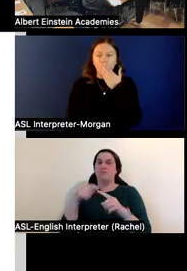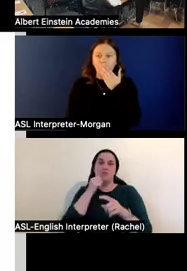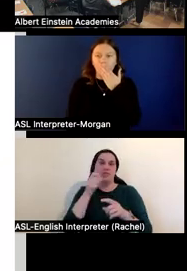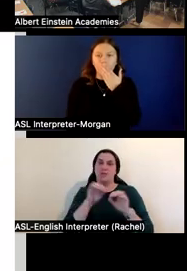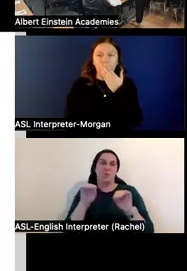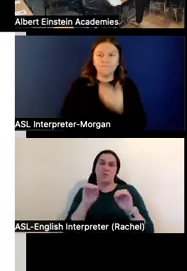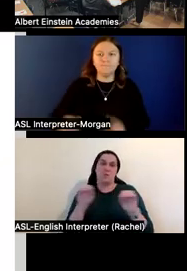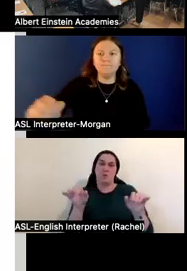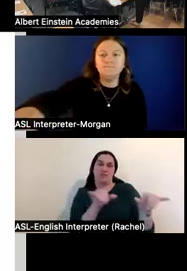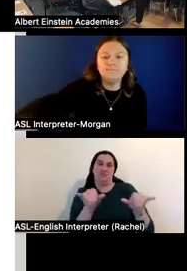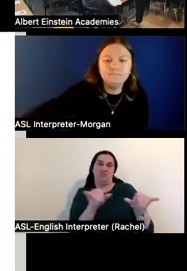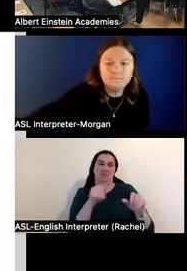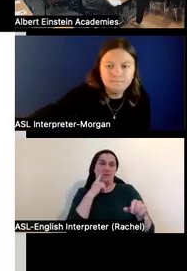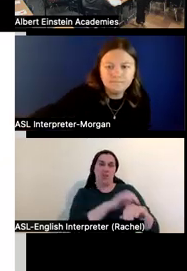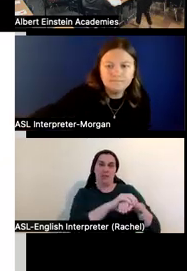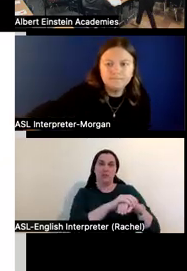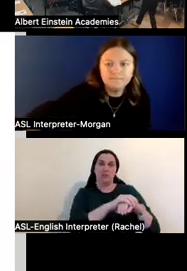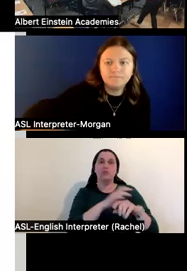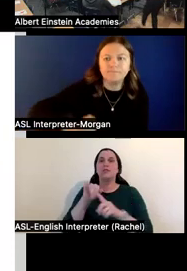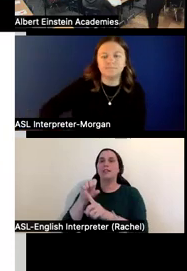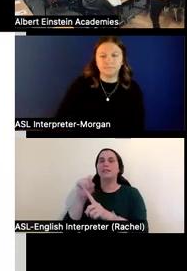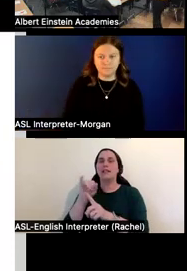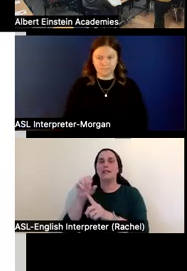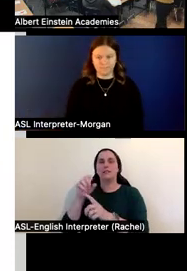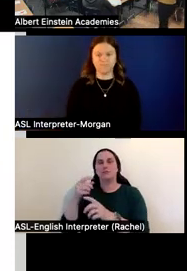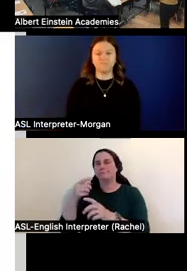S's. It's just a no. So this is an